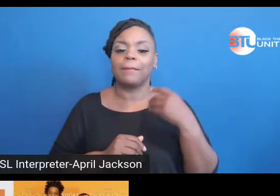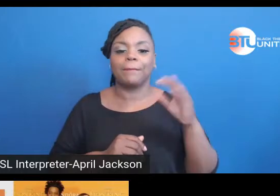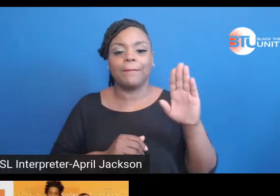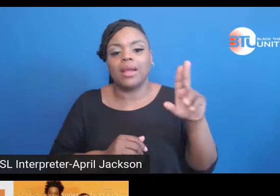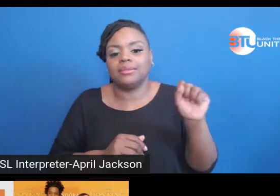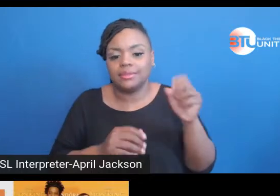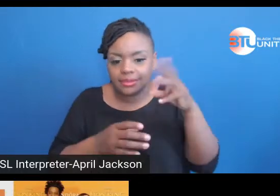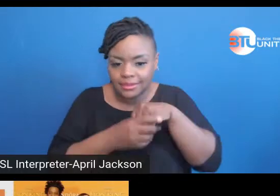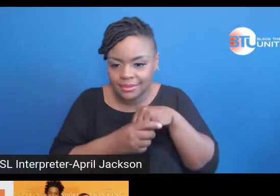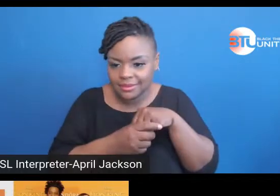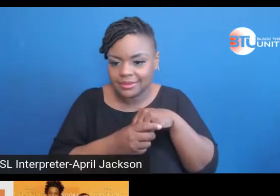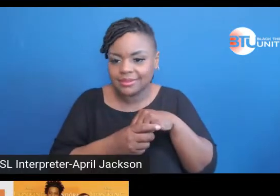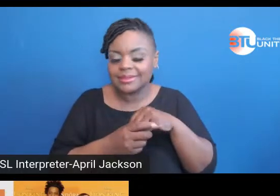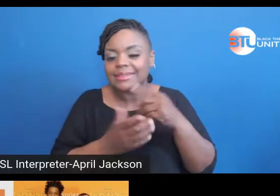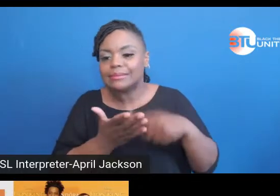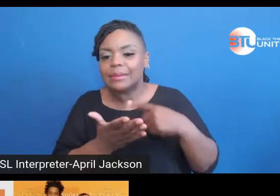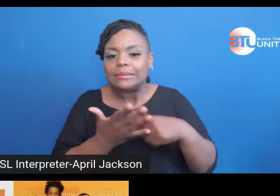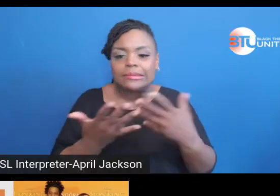are going on where